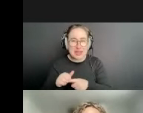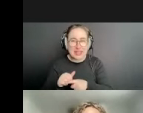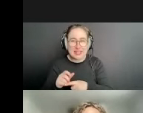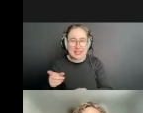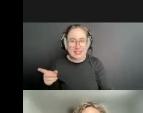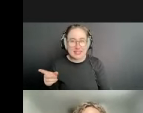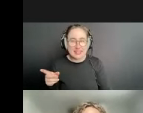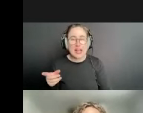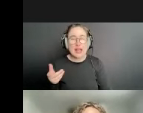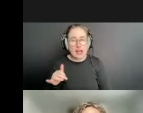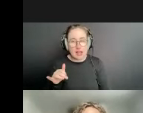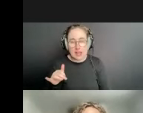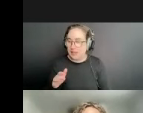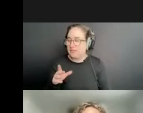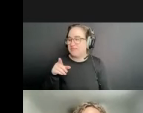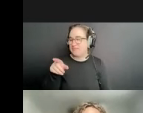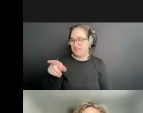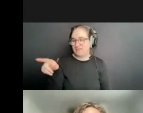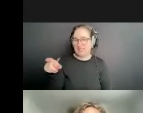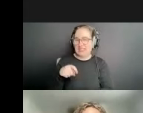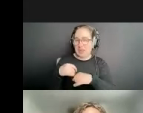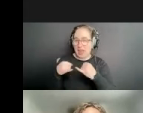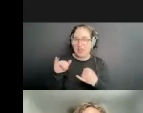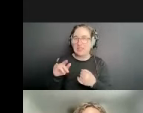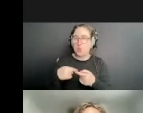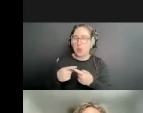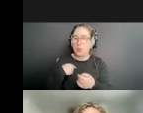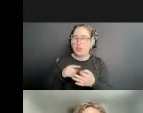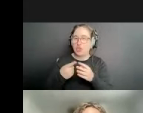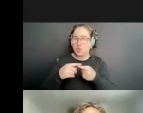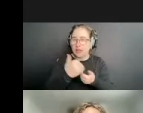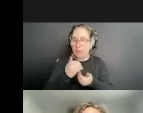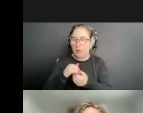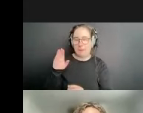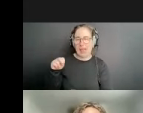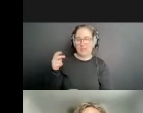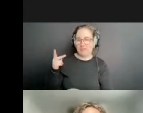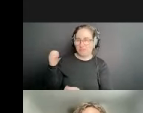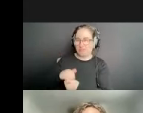so this is just a timeline of when we started to collaborate, Ben and I, since